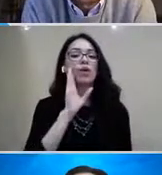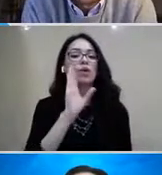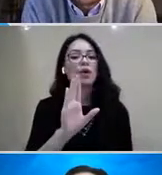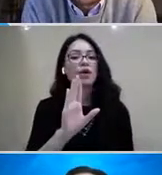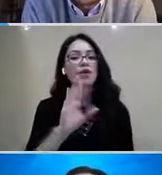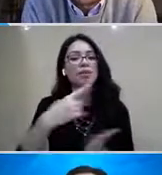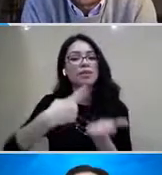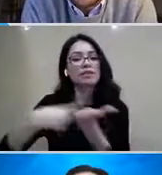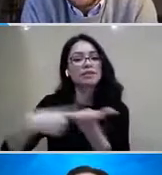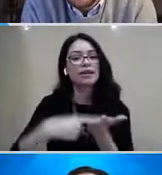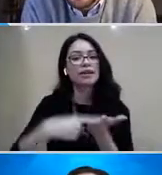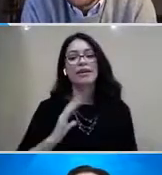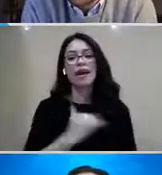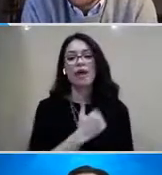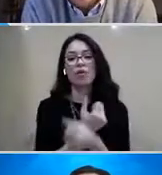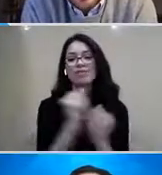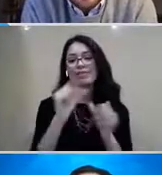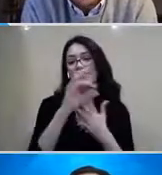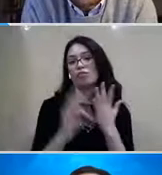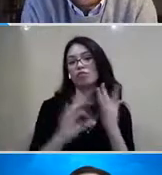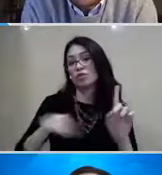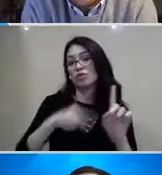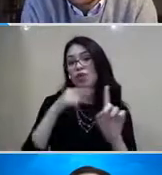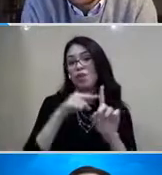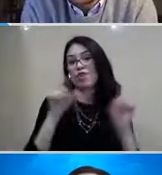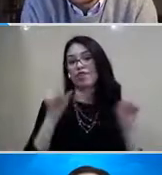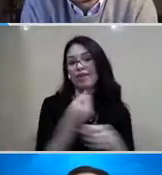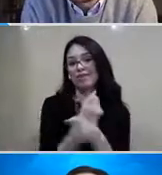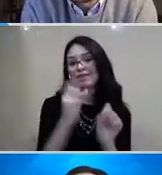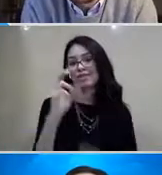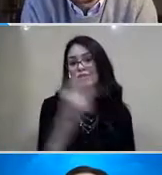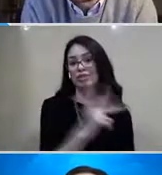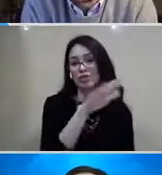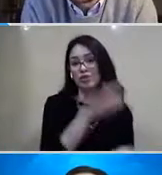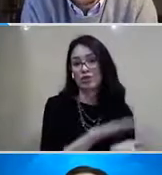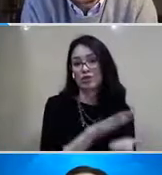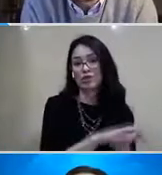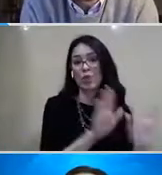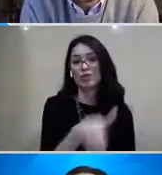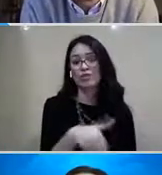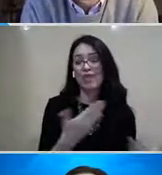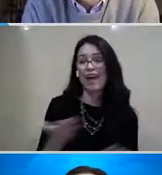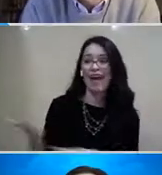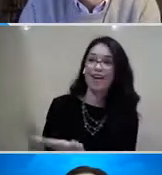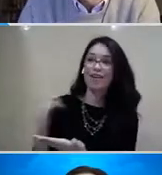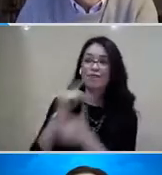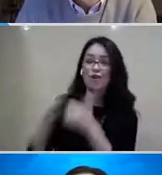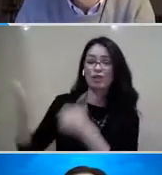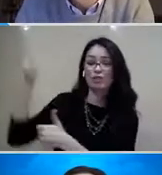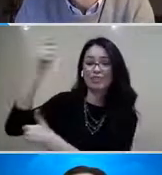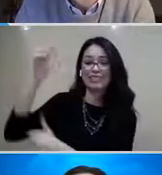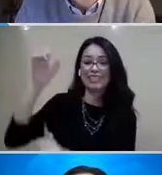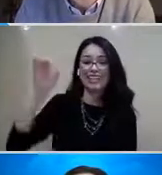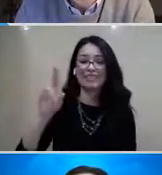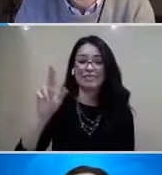to return to school. So with that, I will turn it over to Superintendent Buhner.